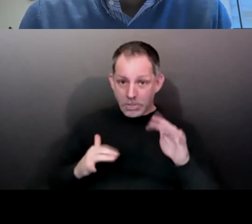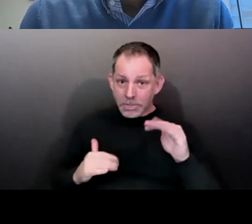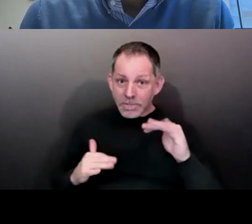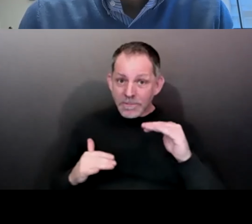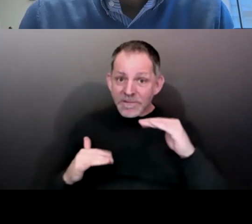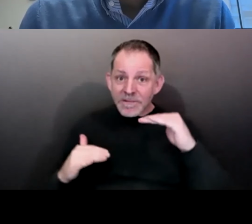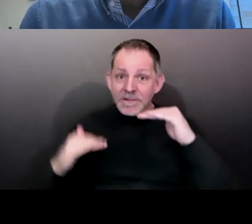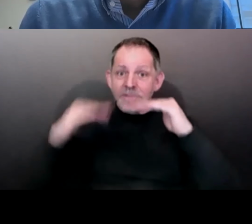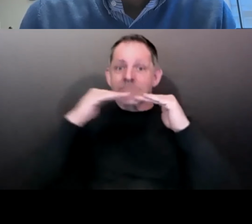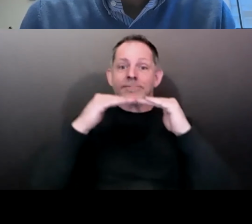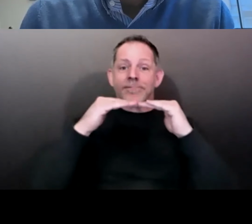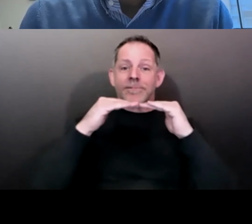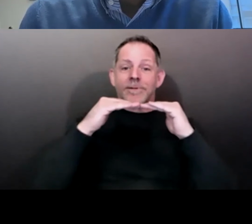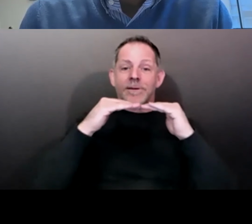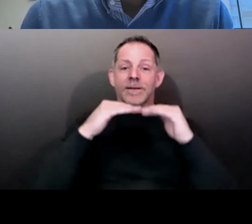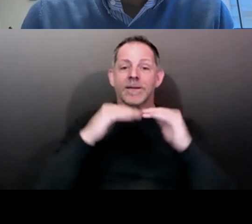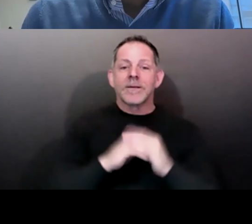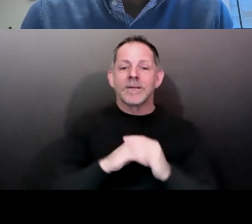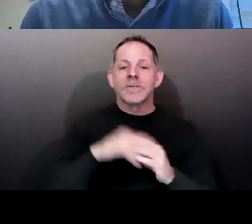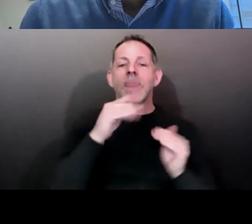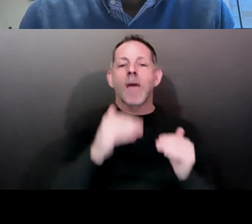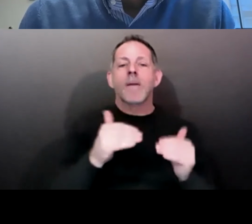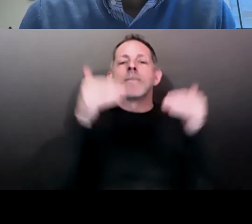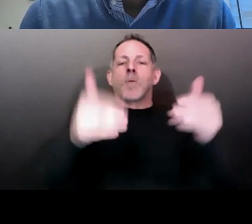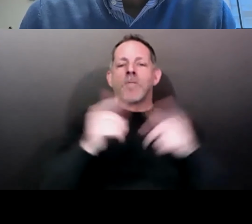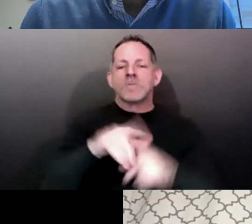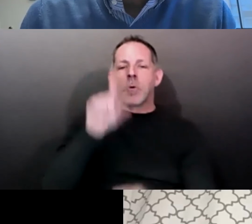but we're somewhat still in catch-up mode.